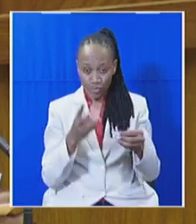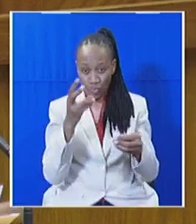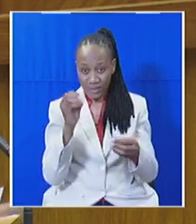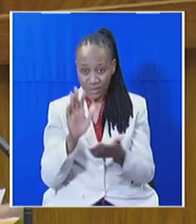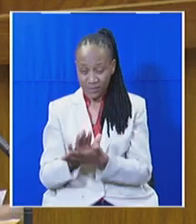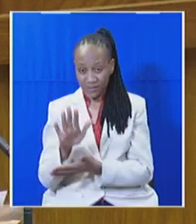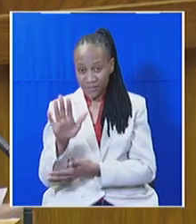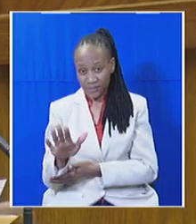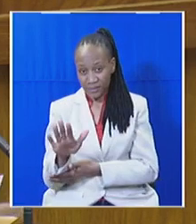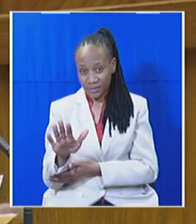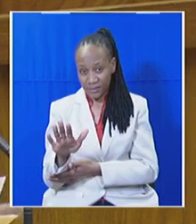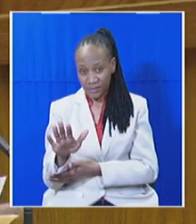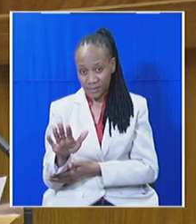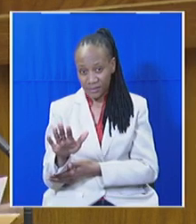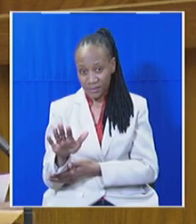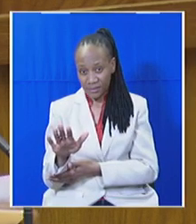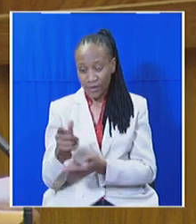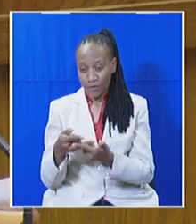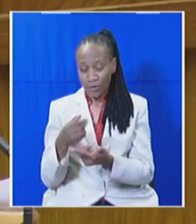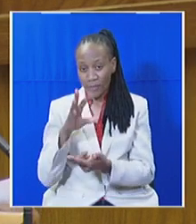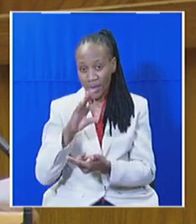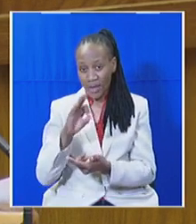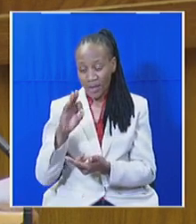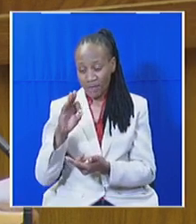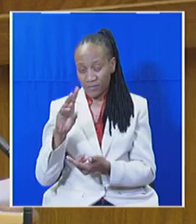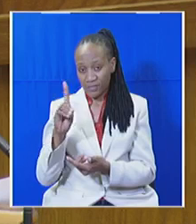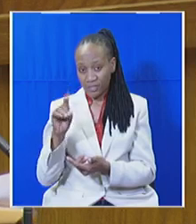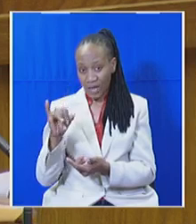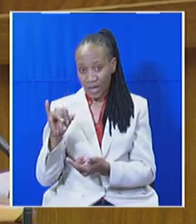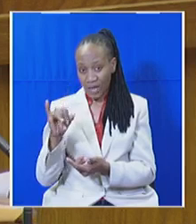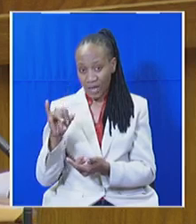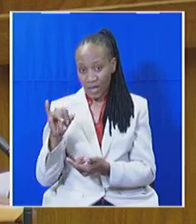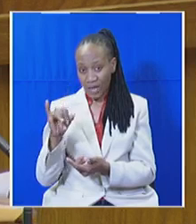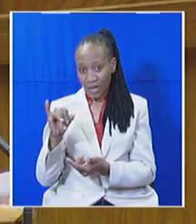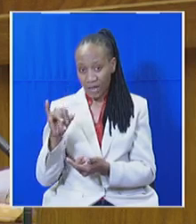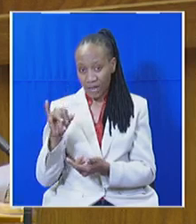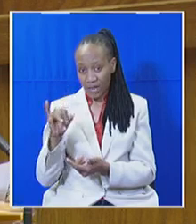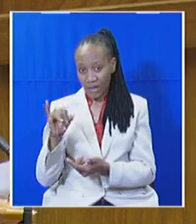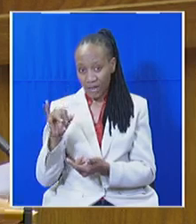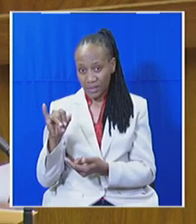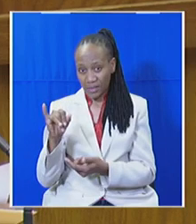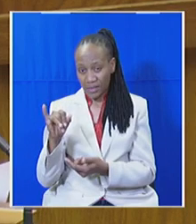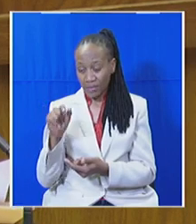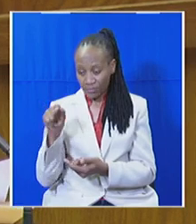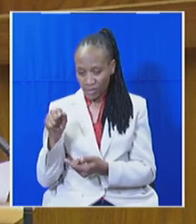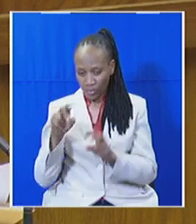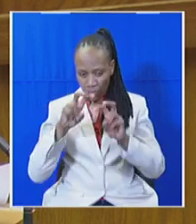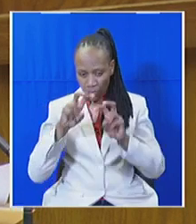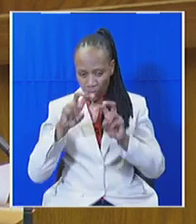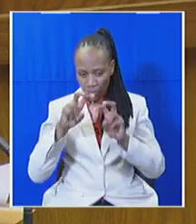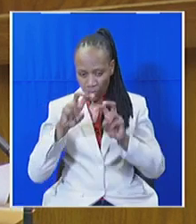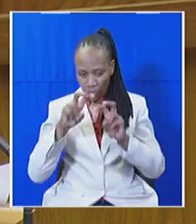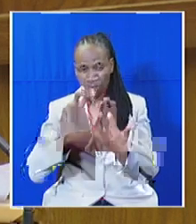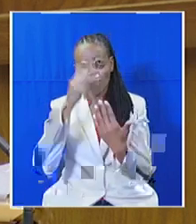2015 by FDI Intelligence, which tracks investment projects, also